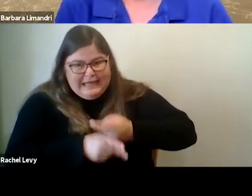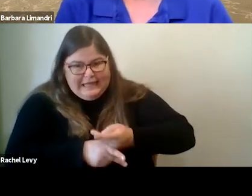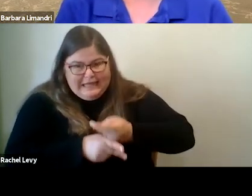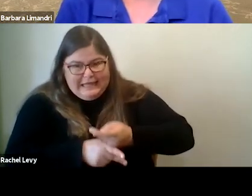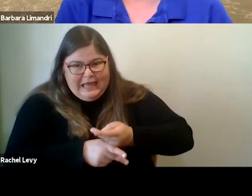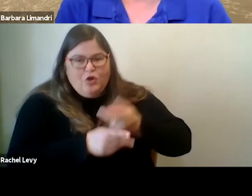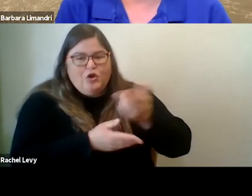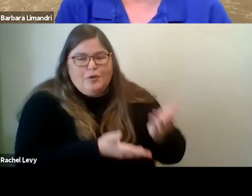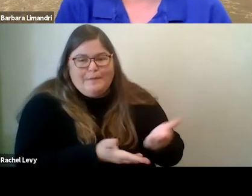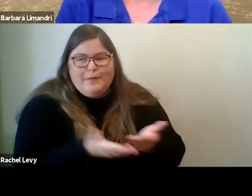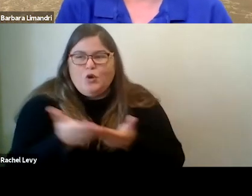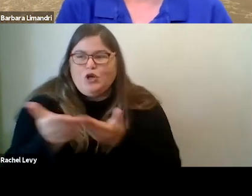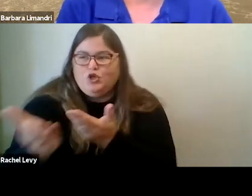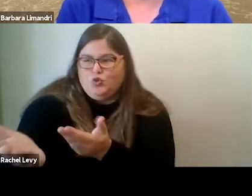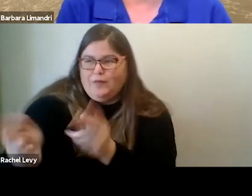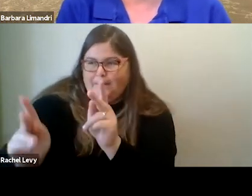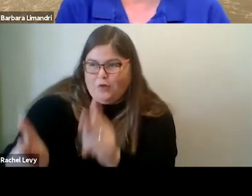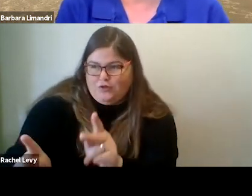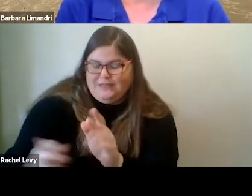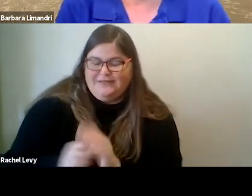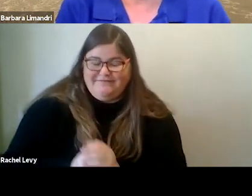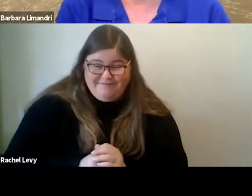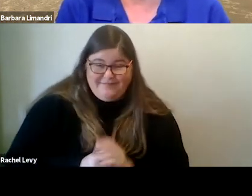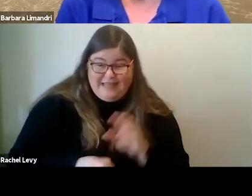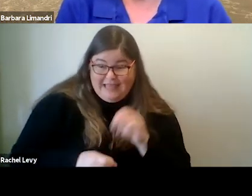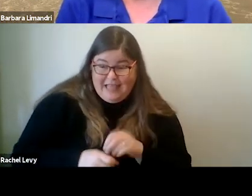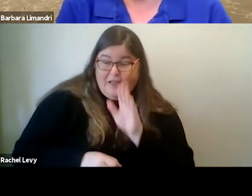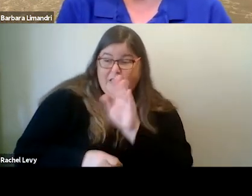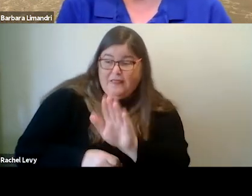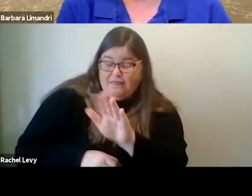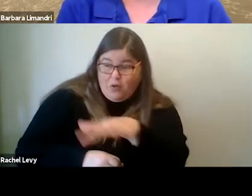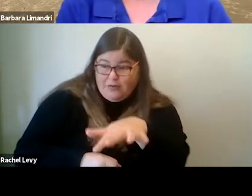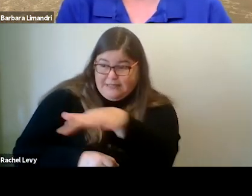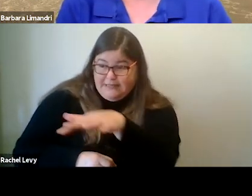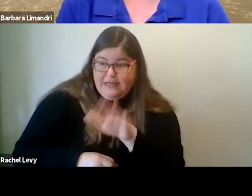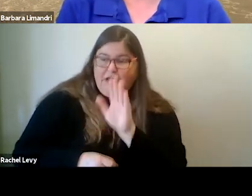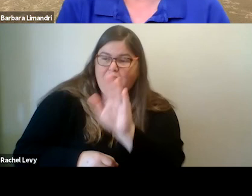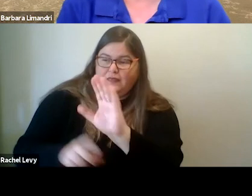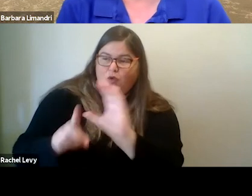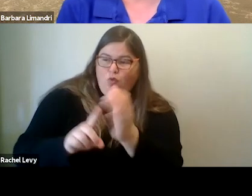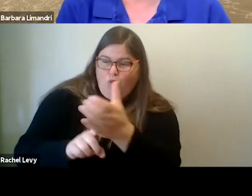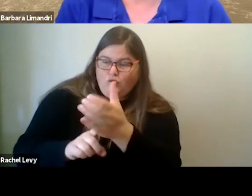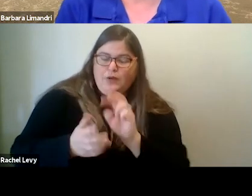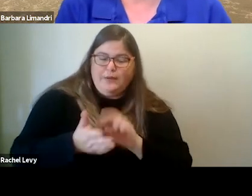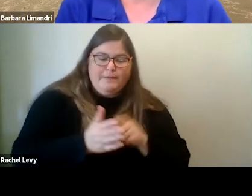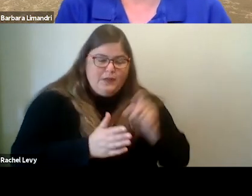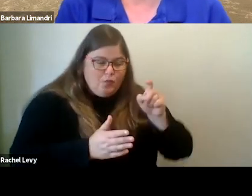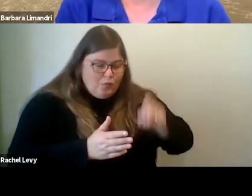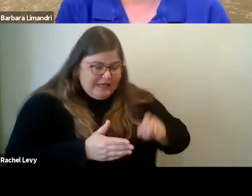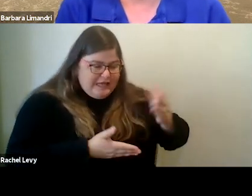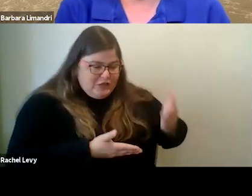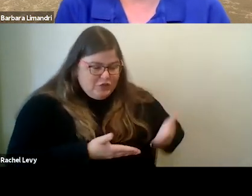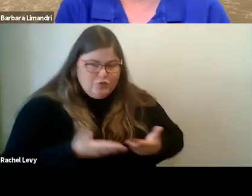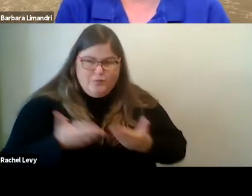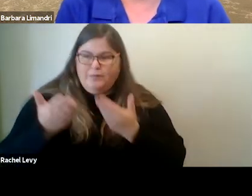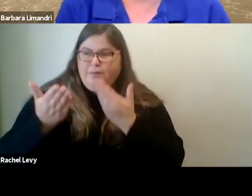person in their setting and in their culture. That means we need to be there